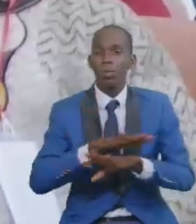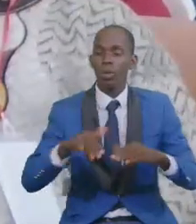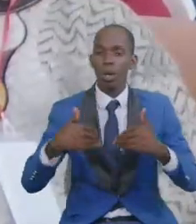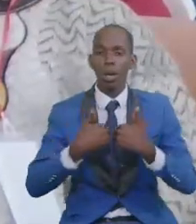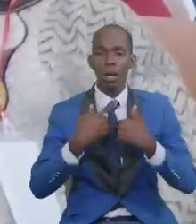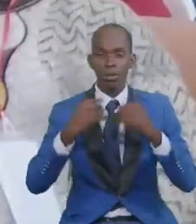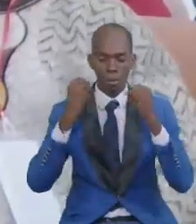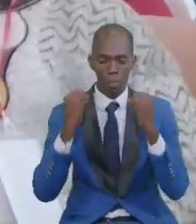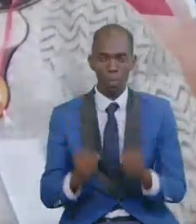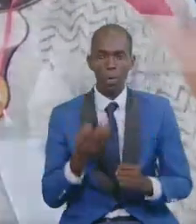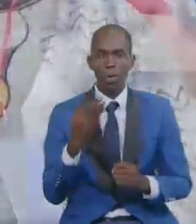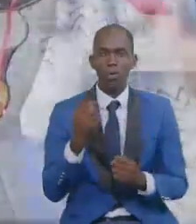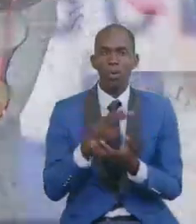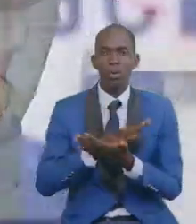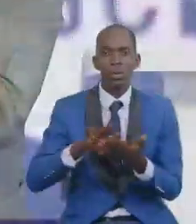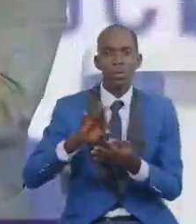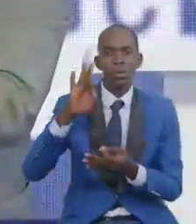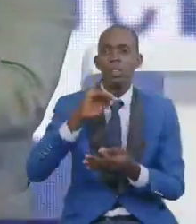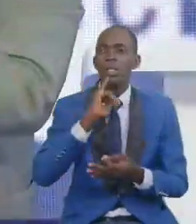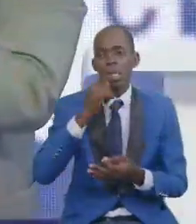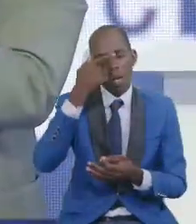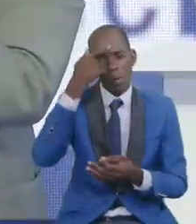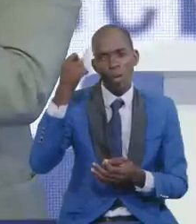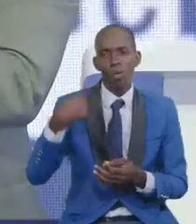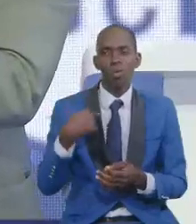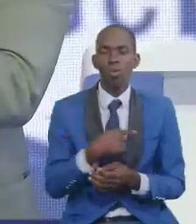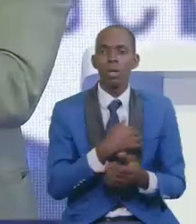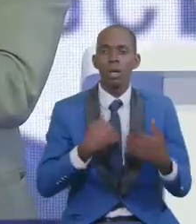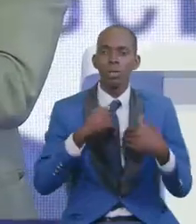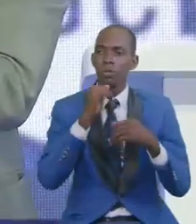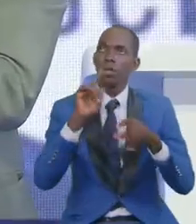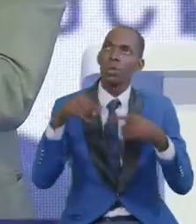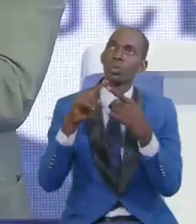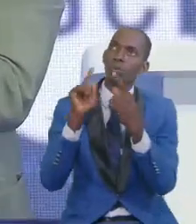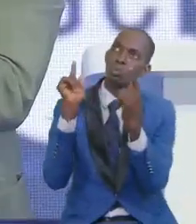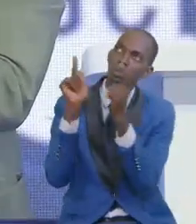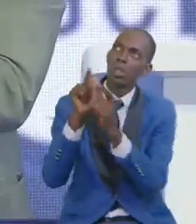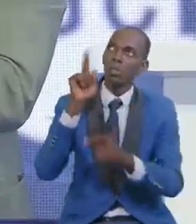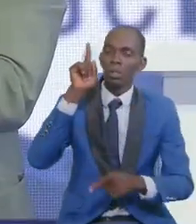Holy Ghost, it's because we have not gone to him outside the camp.